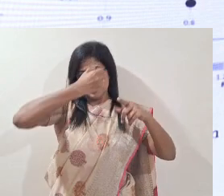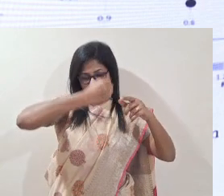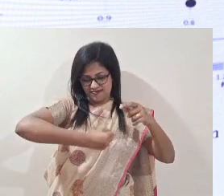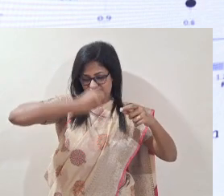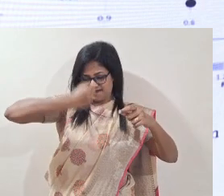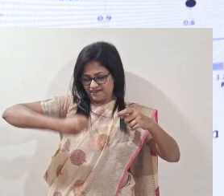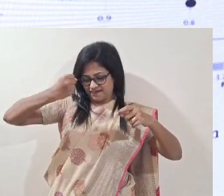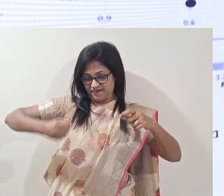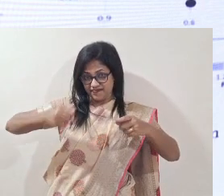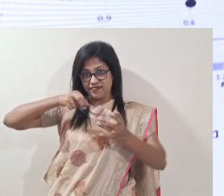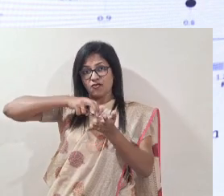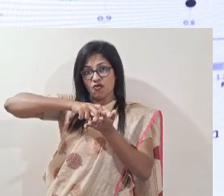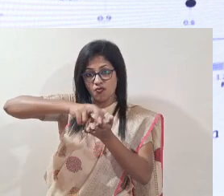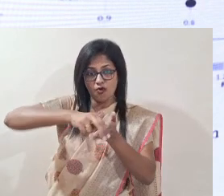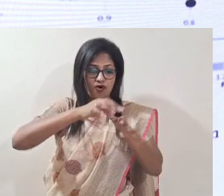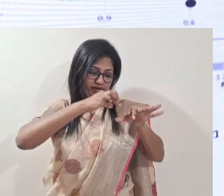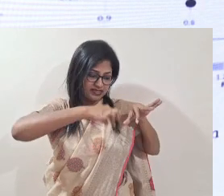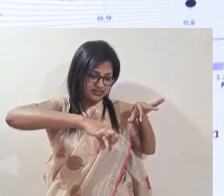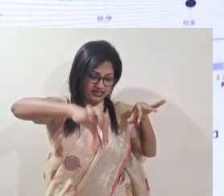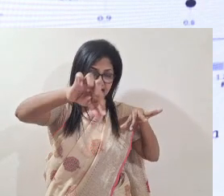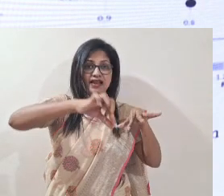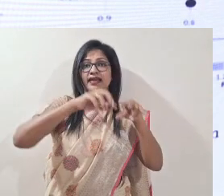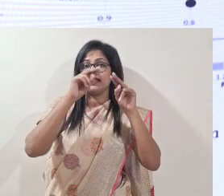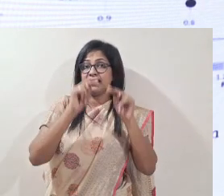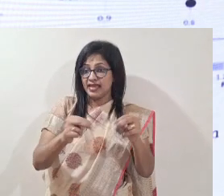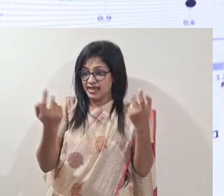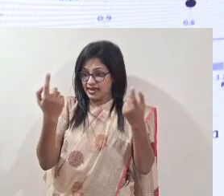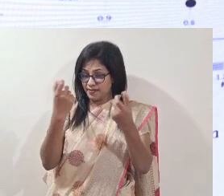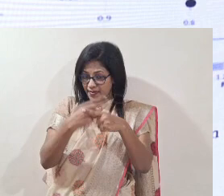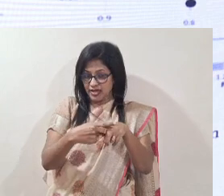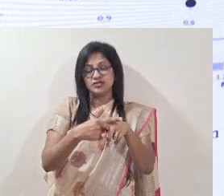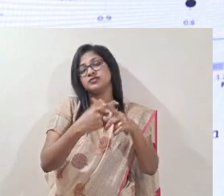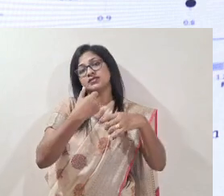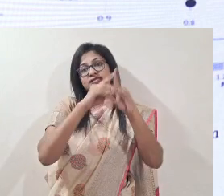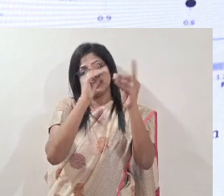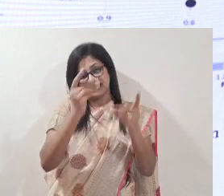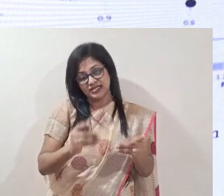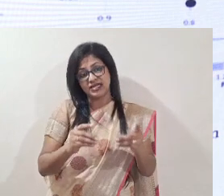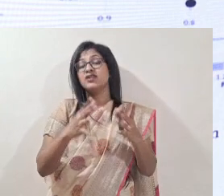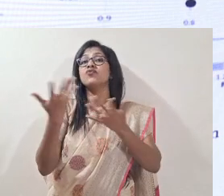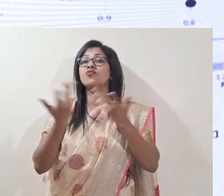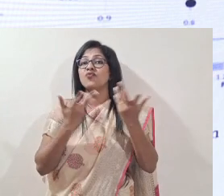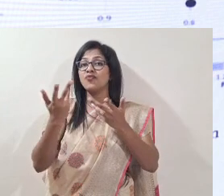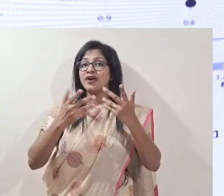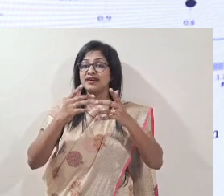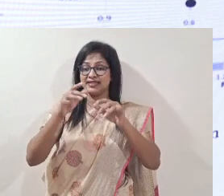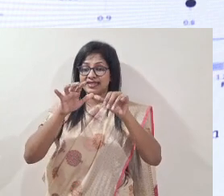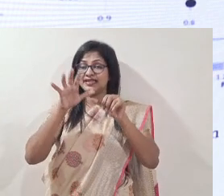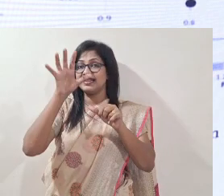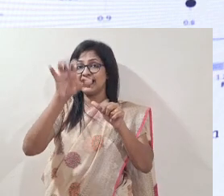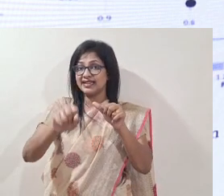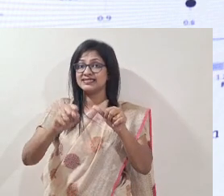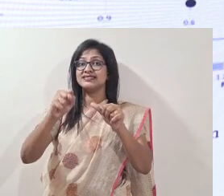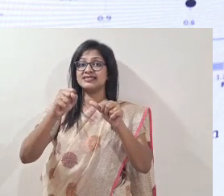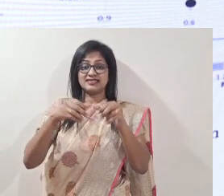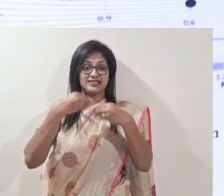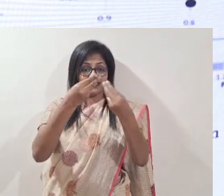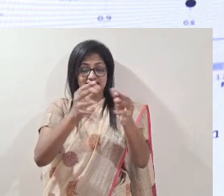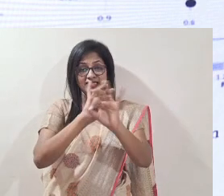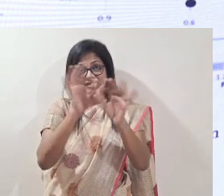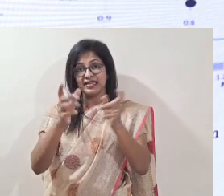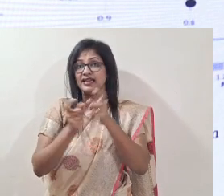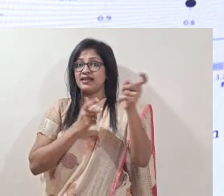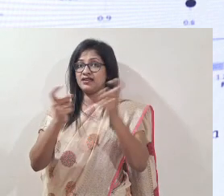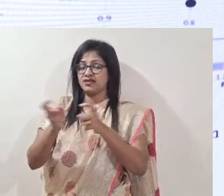and the requirement of the railing as per the need has been designed to provide access controlled universal accessibility onto